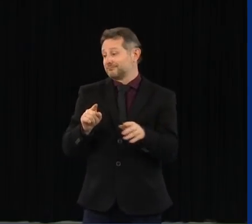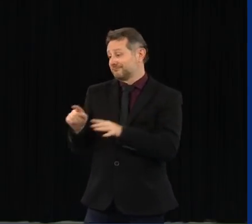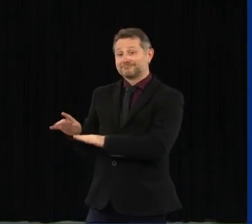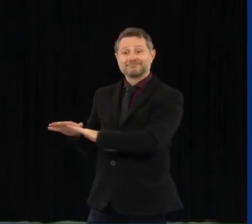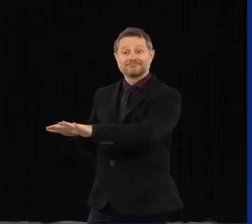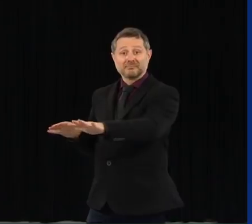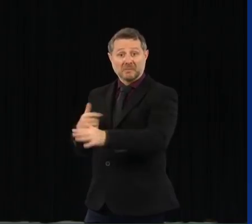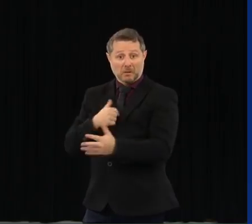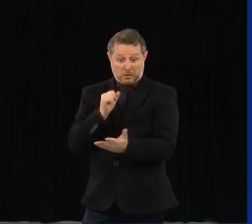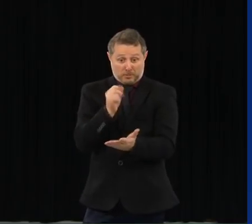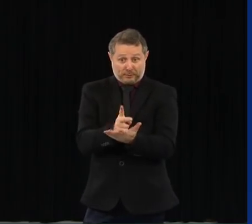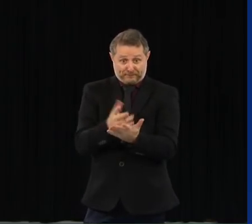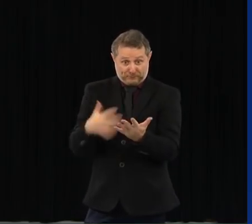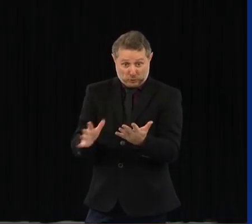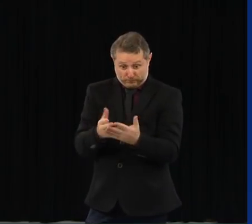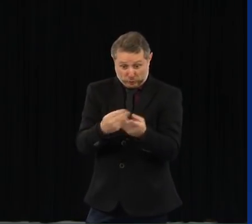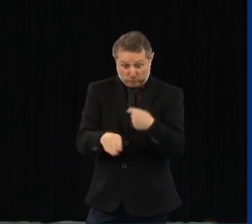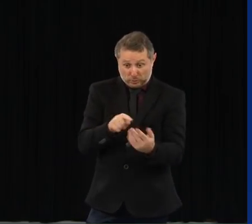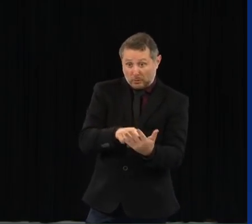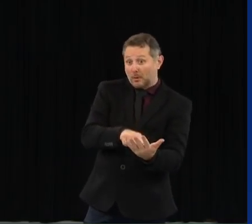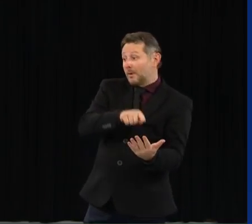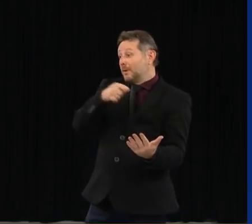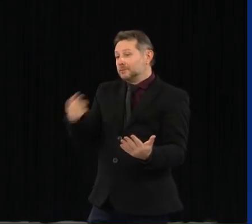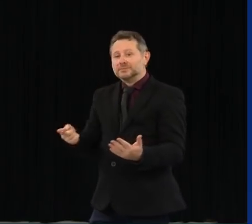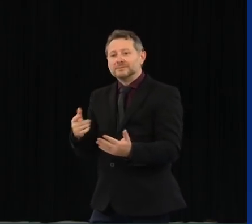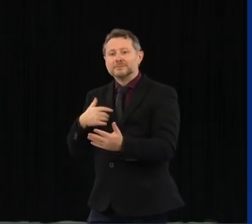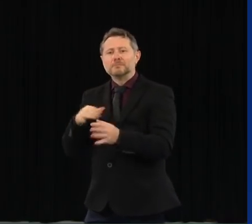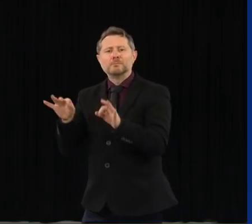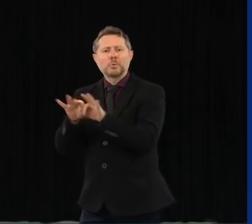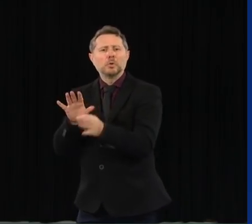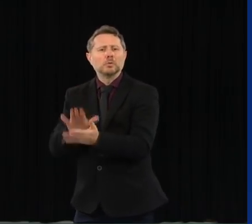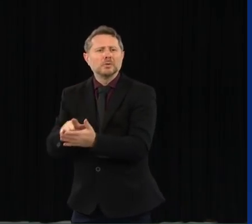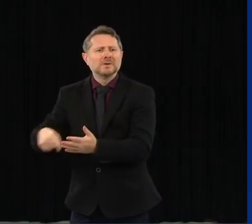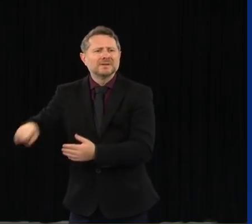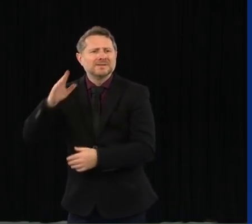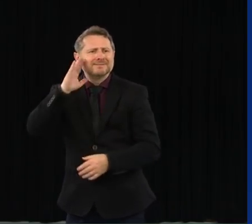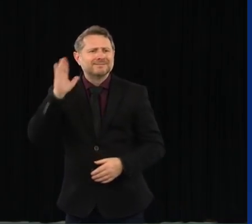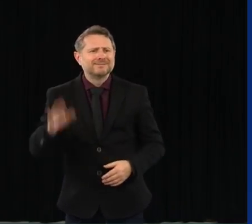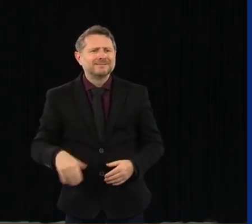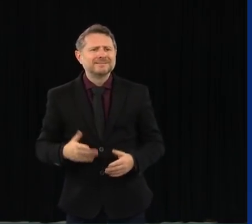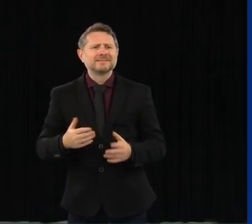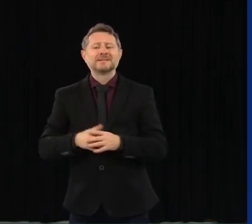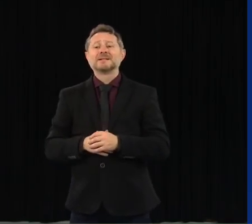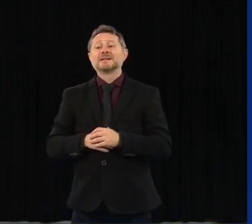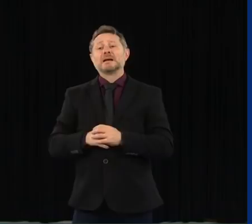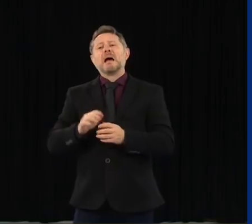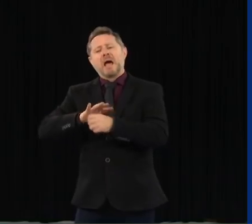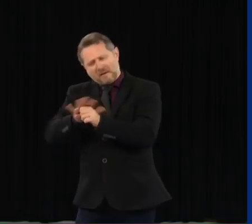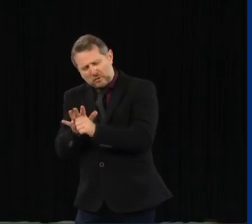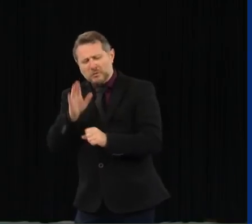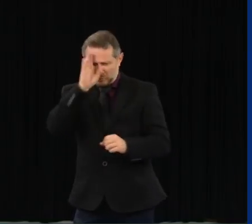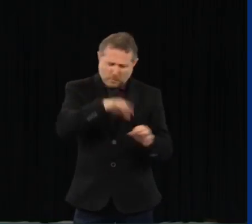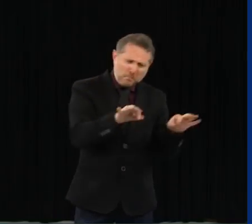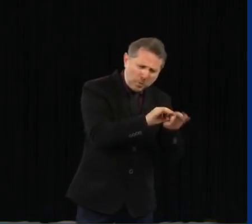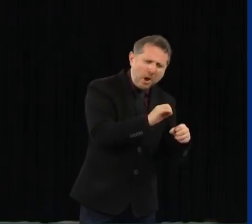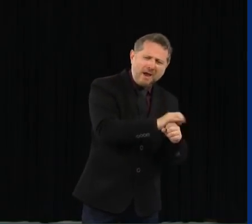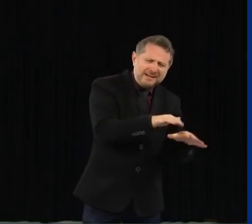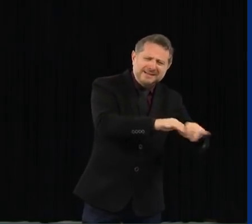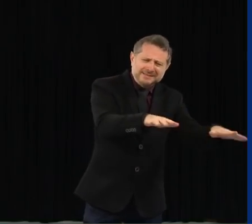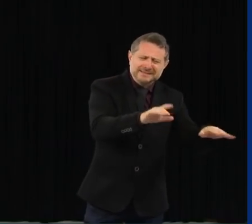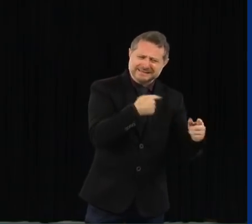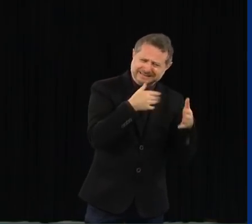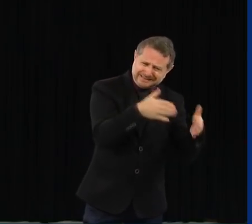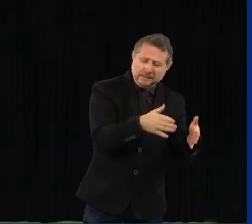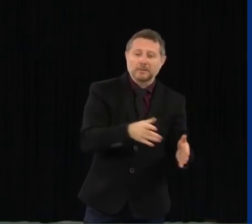these pieces of legislation were important, because these issues are still important. And child vaping,